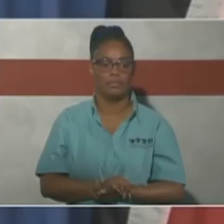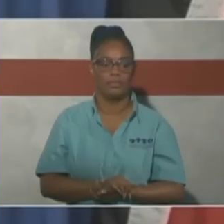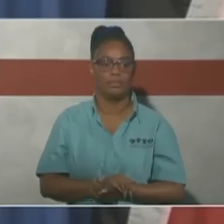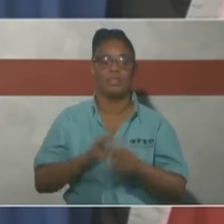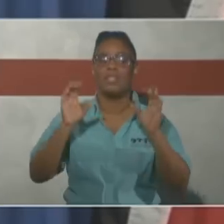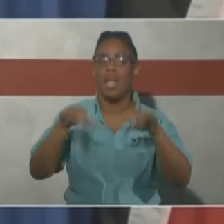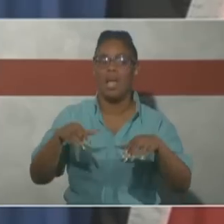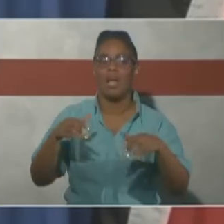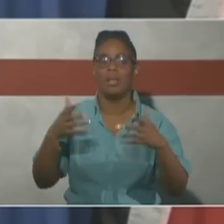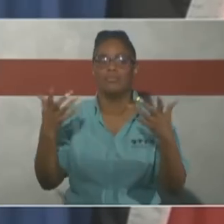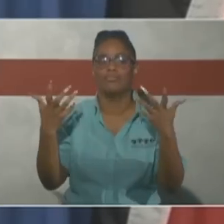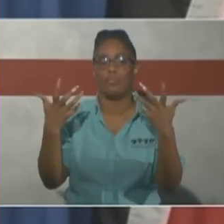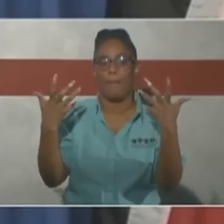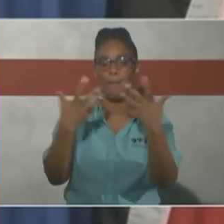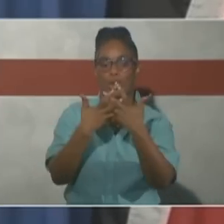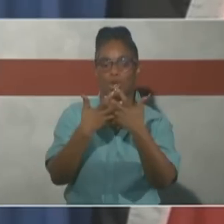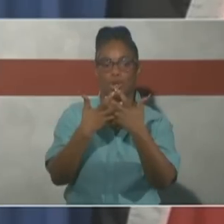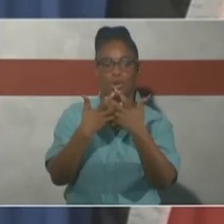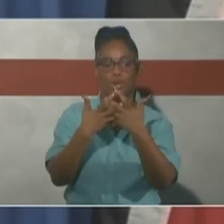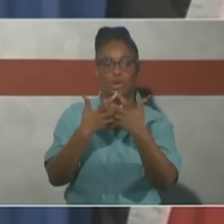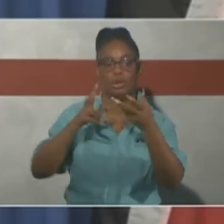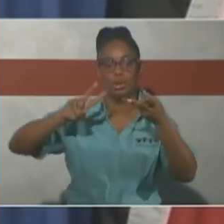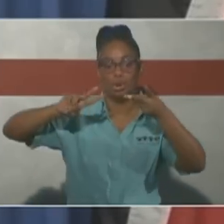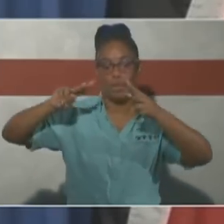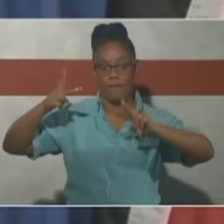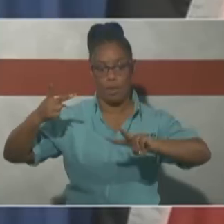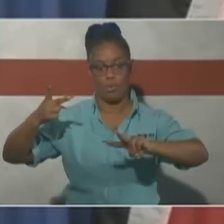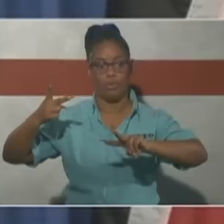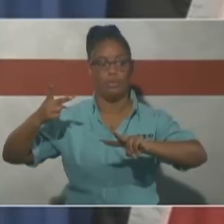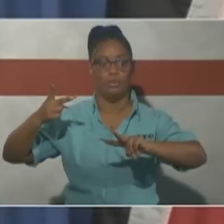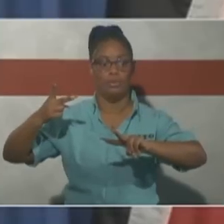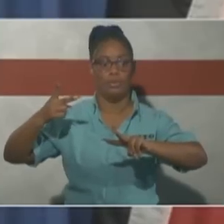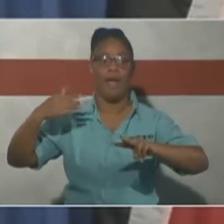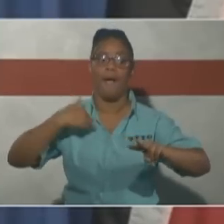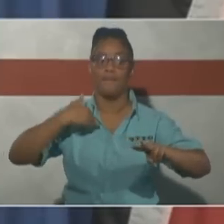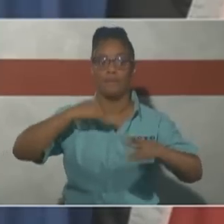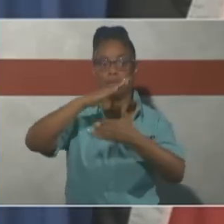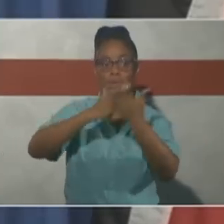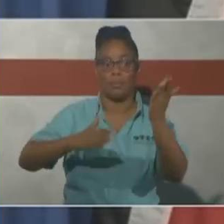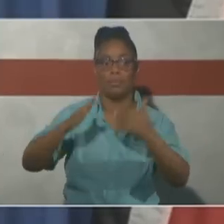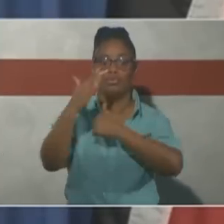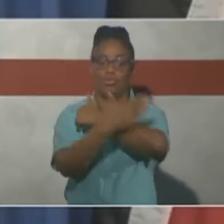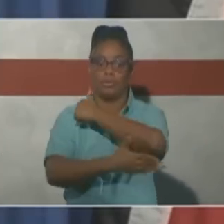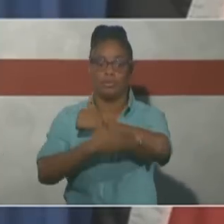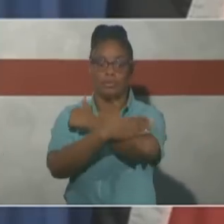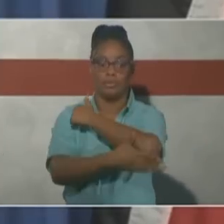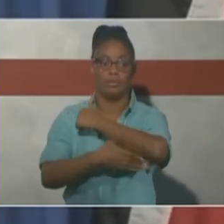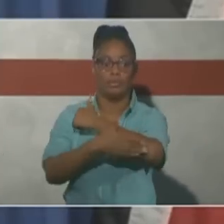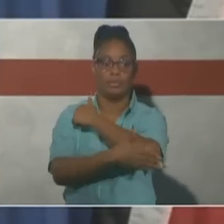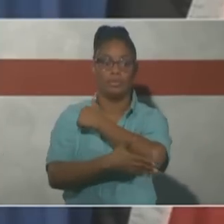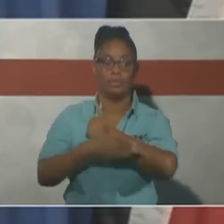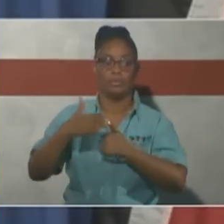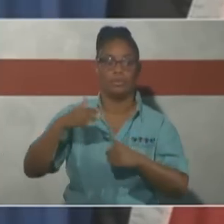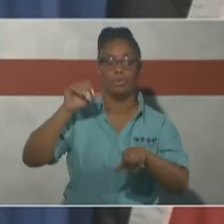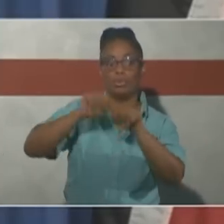new vaccines being made all the time, and they're like spanners with